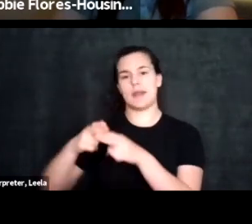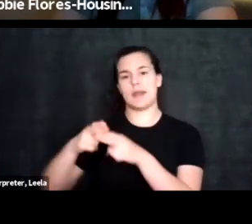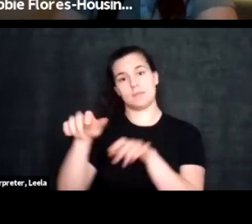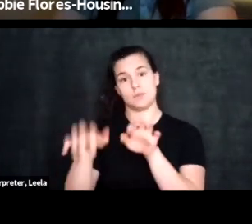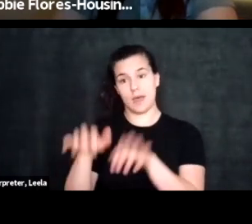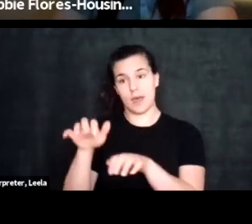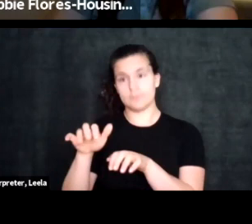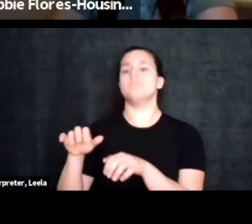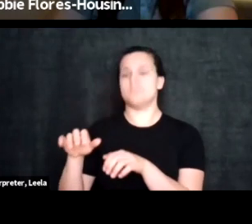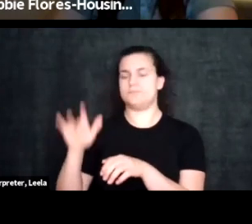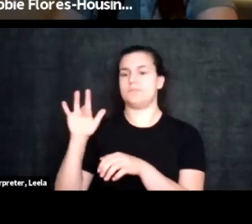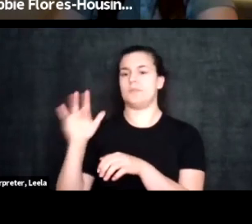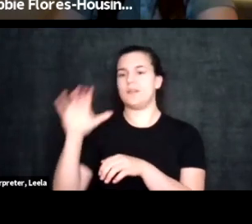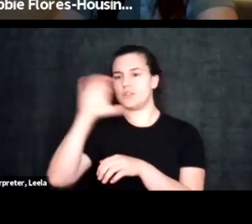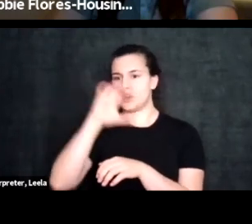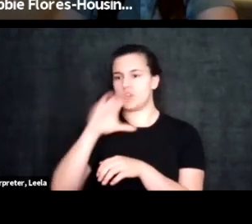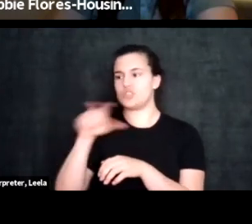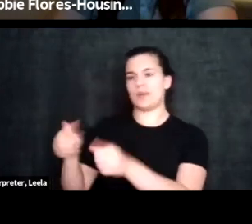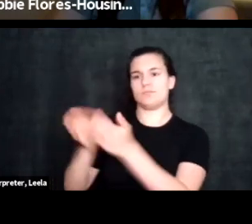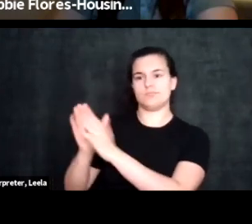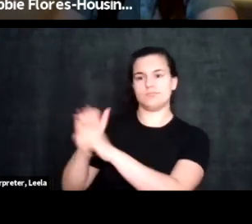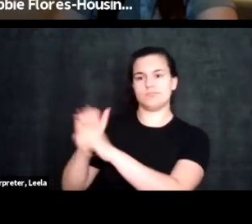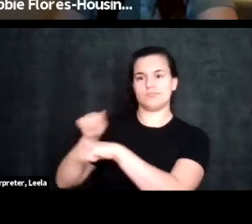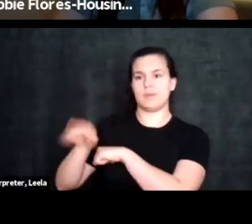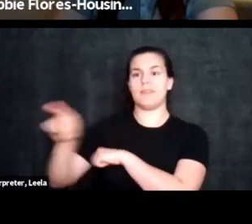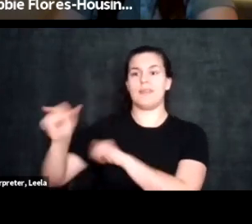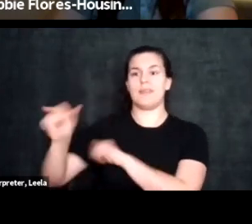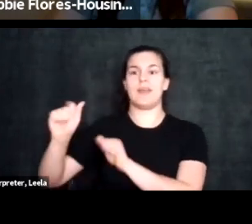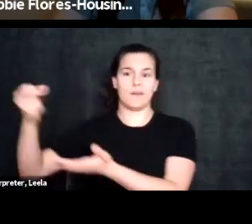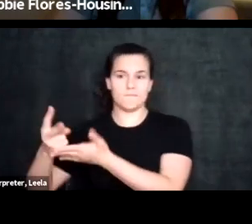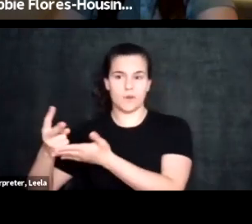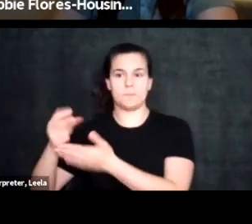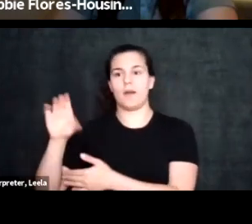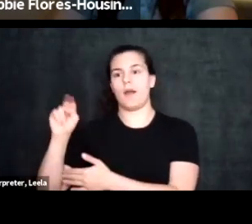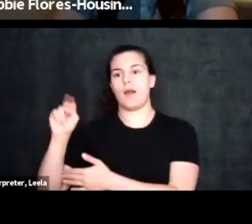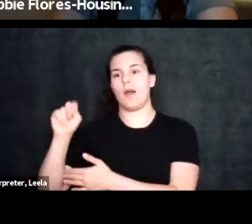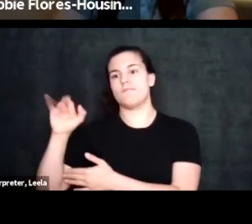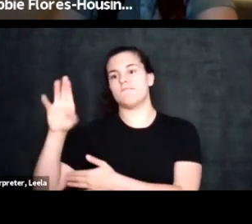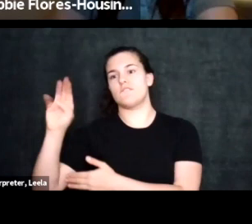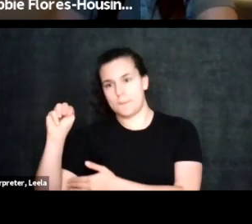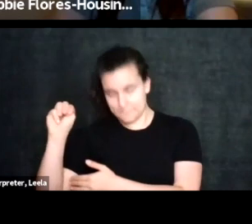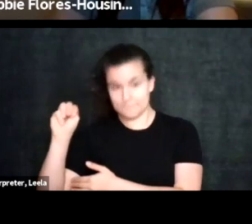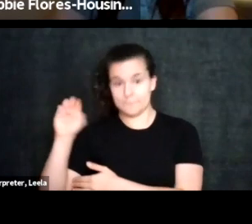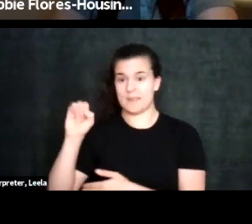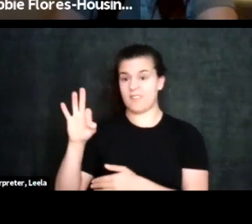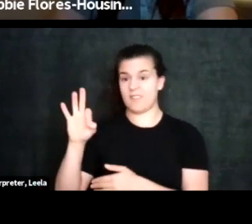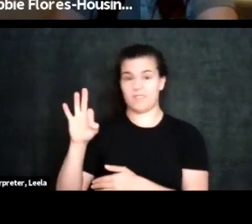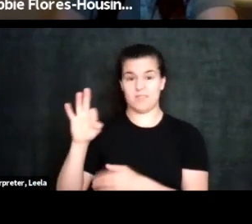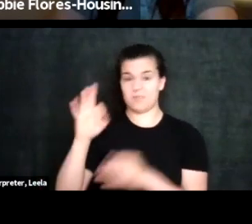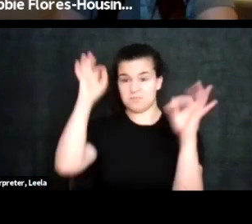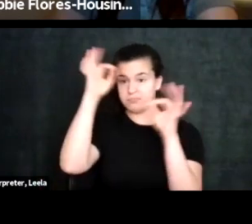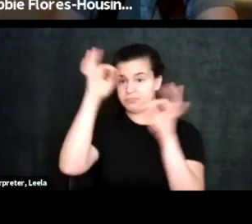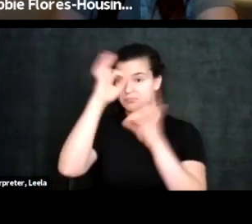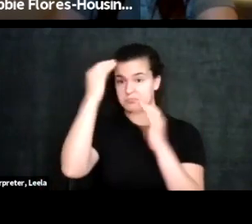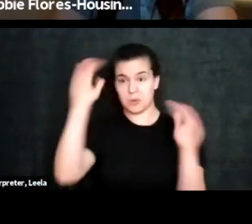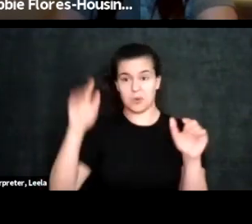search, and then you can send them a roommate request and they'll confirm on their end. And then if you don't know anyone and you just want to browse people who